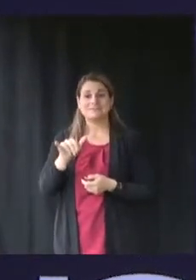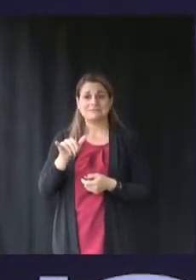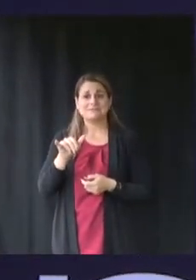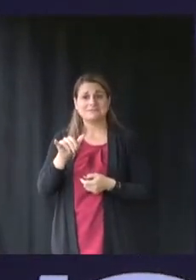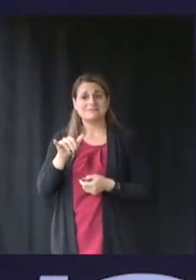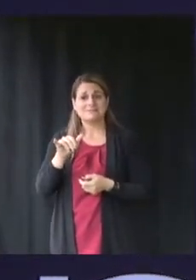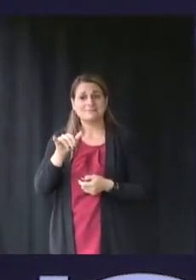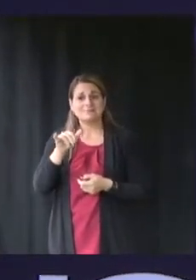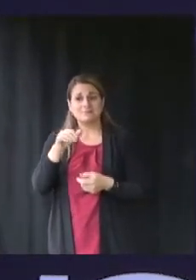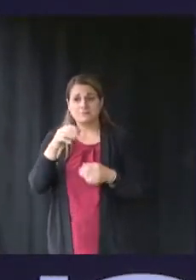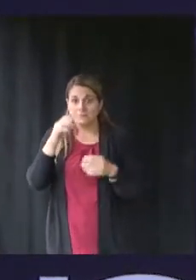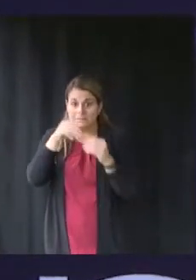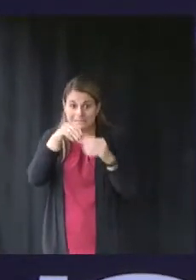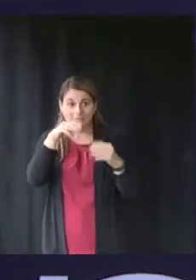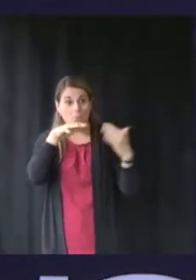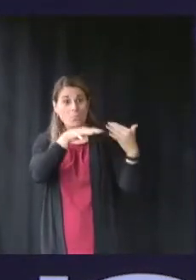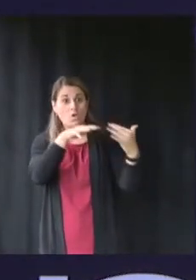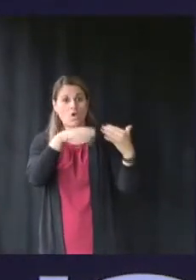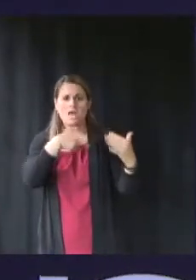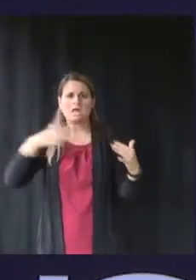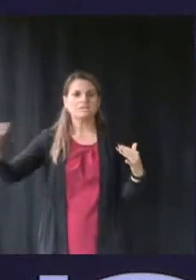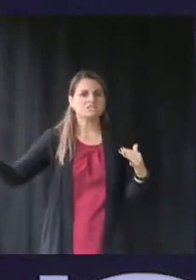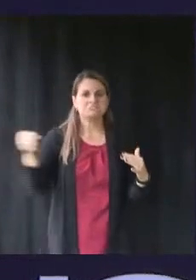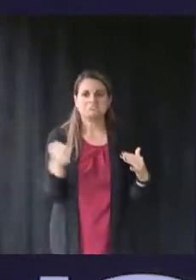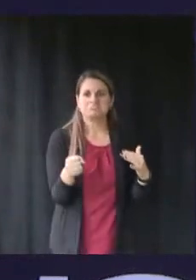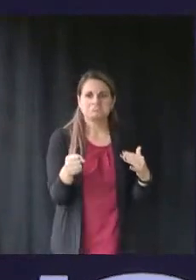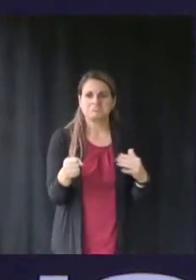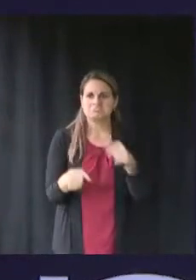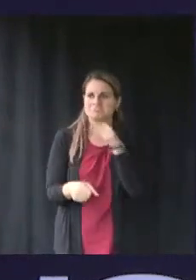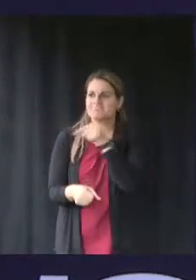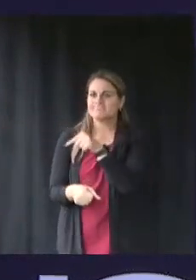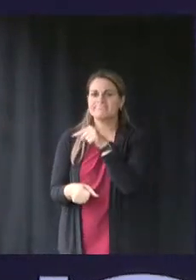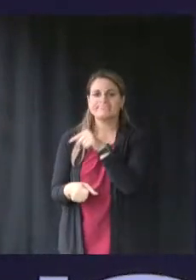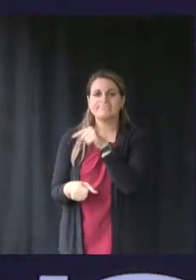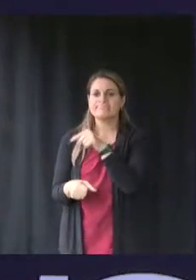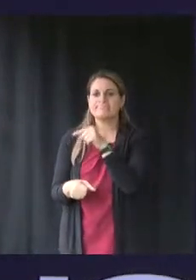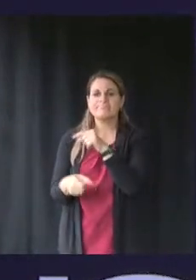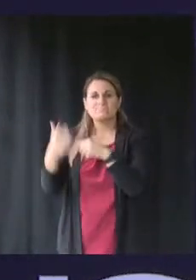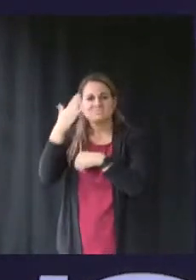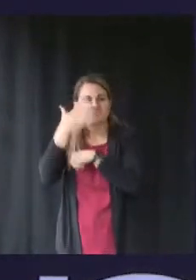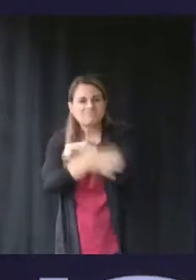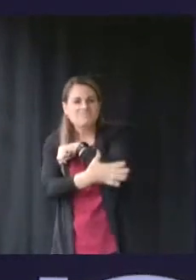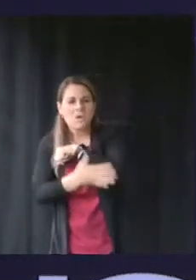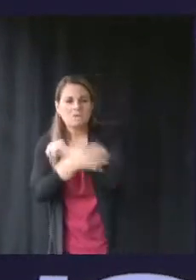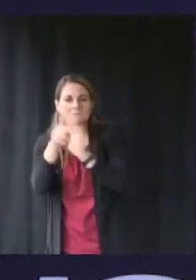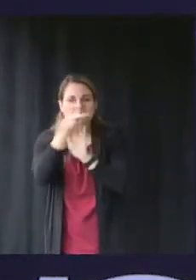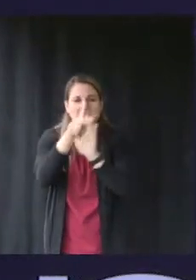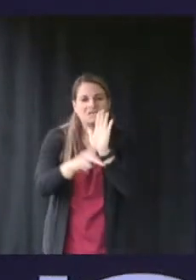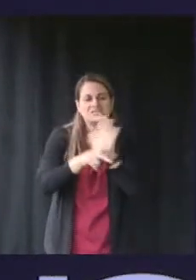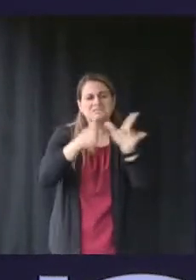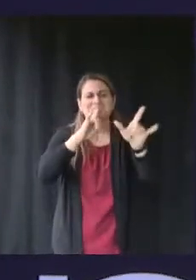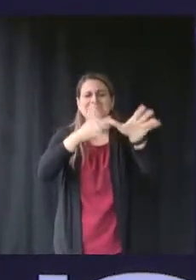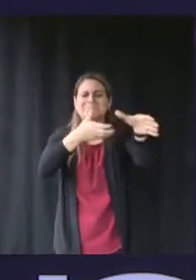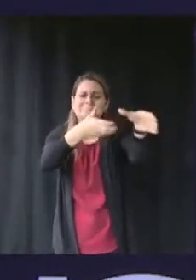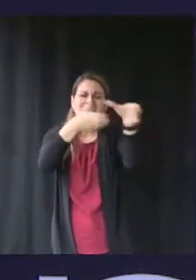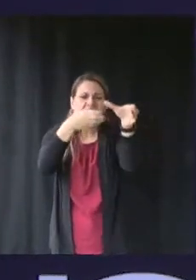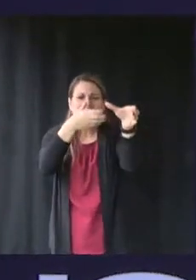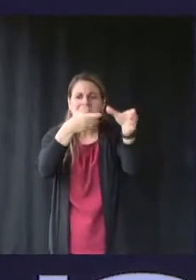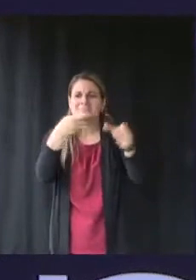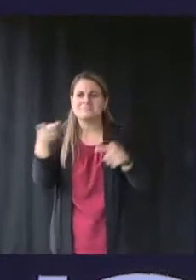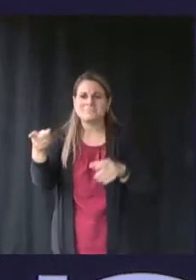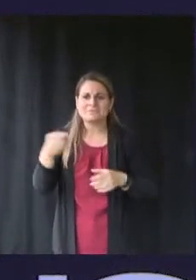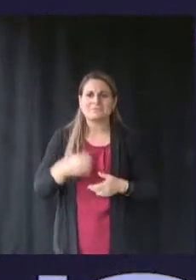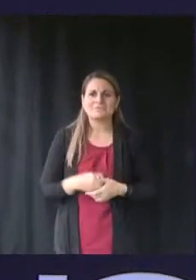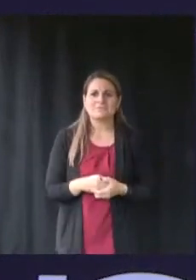me, man. No, I'm serious. This guy knows as much about foreign policy as anybody does, and his failure to